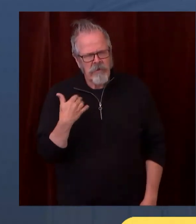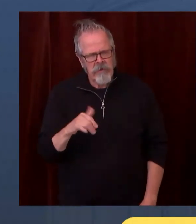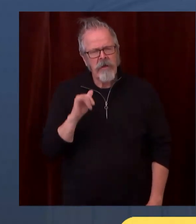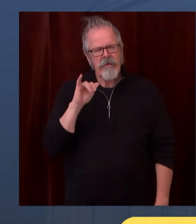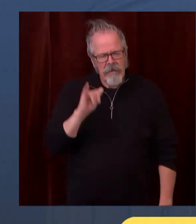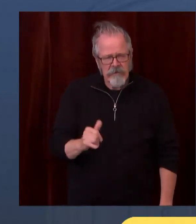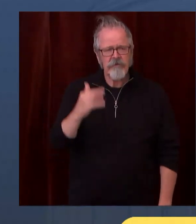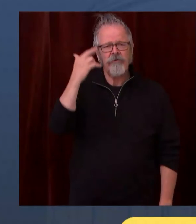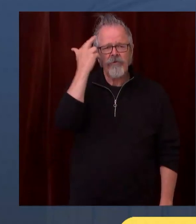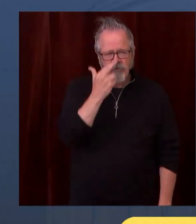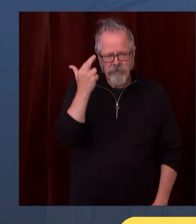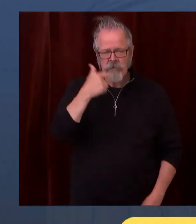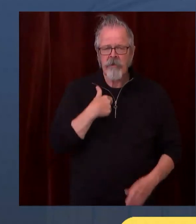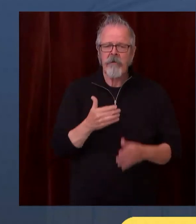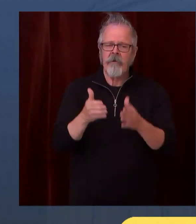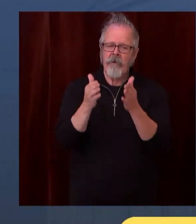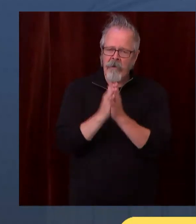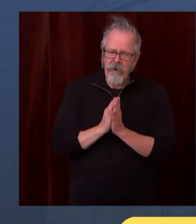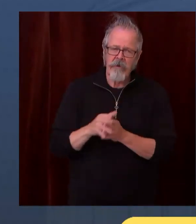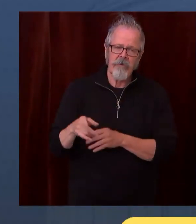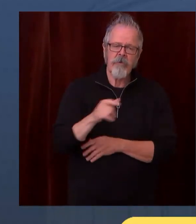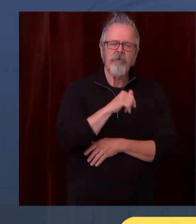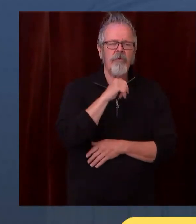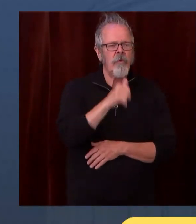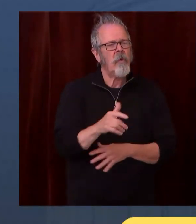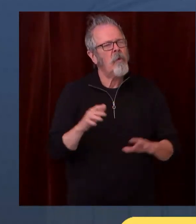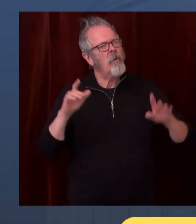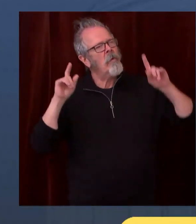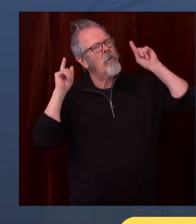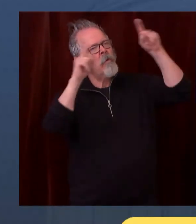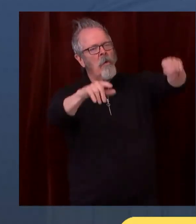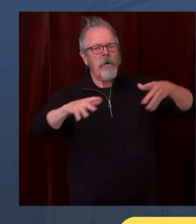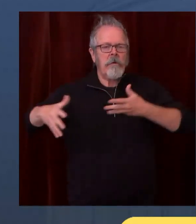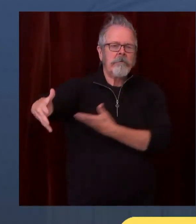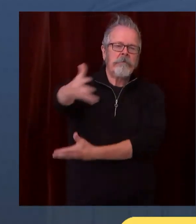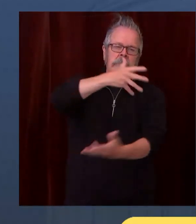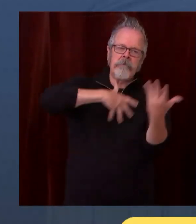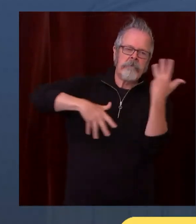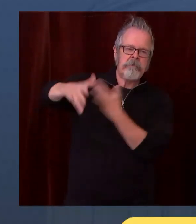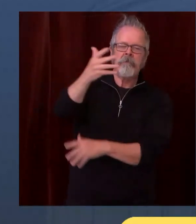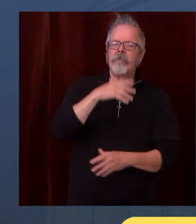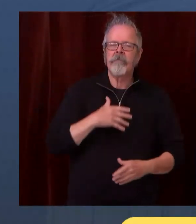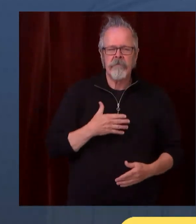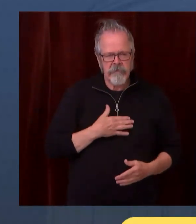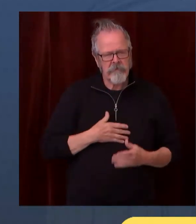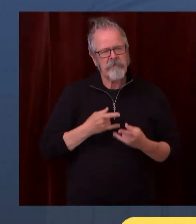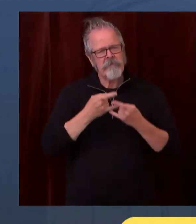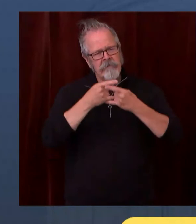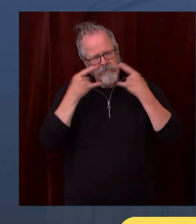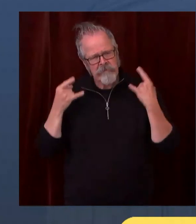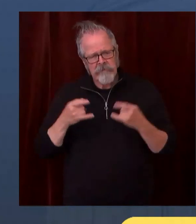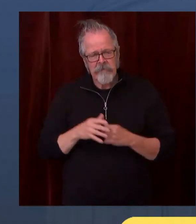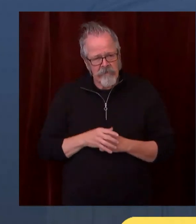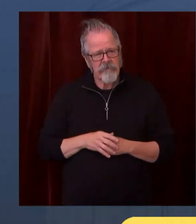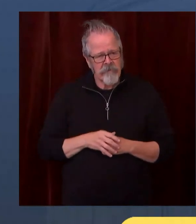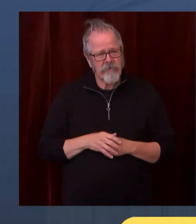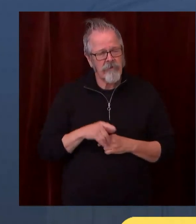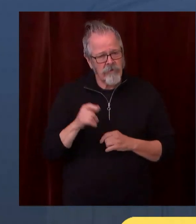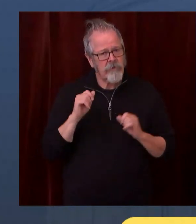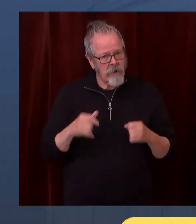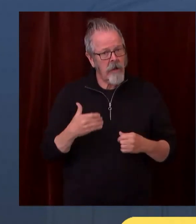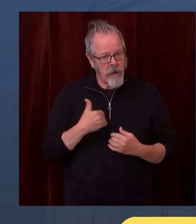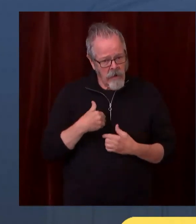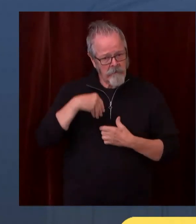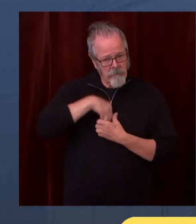be closer than 6 feet, and why wearing face coverings is so important. Because again, I could be infected today, not realize